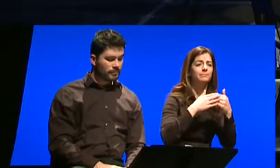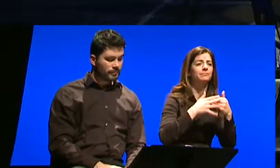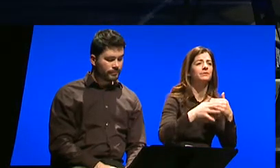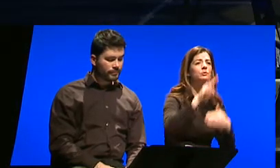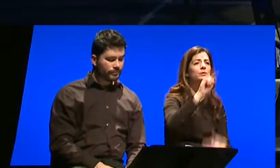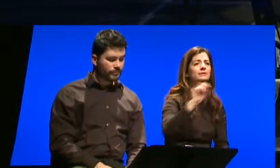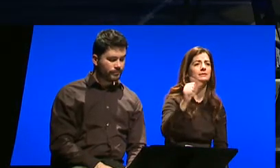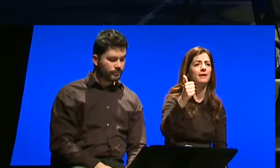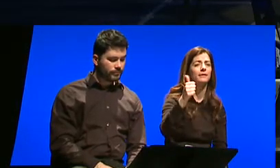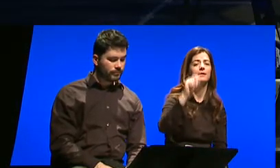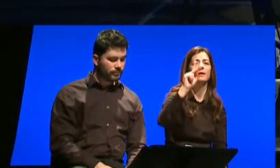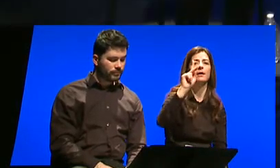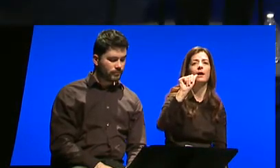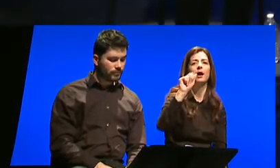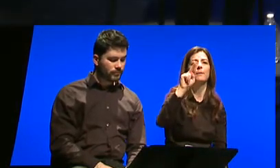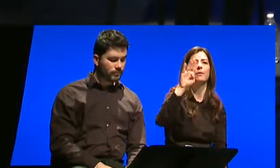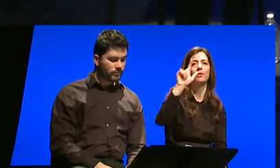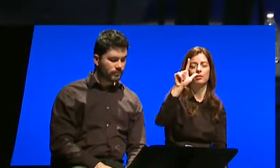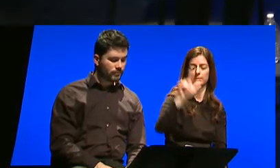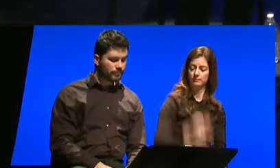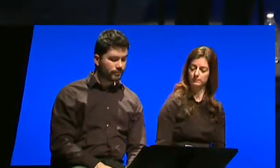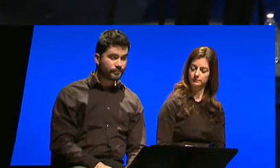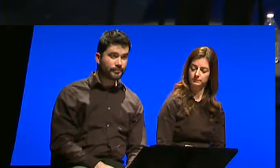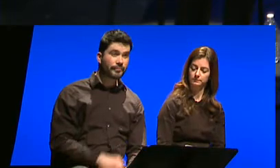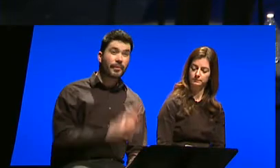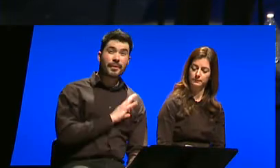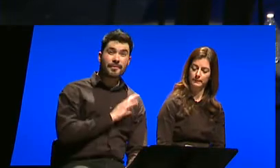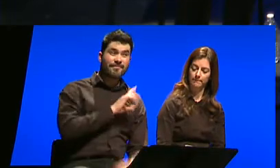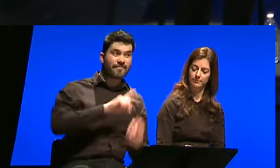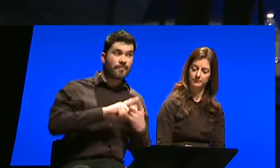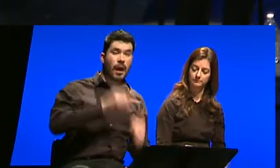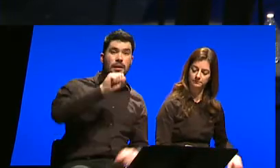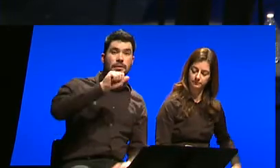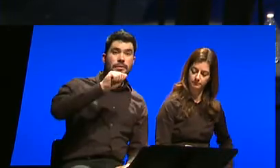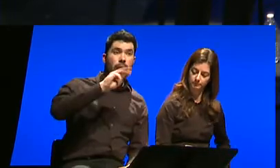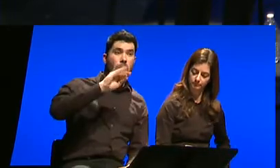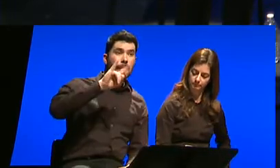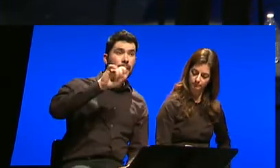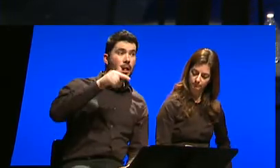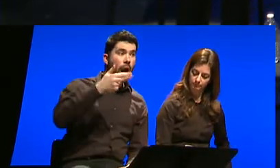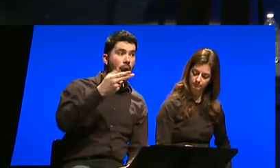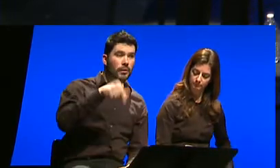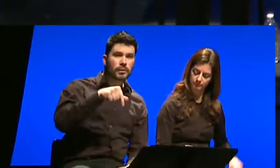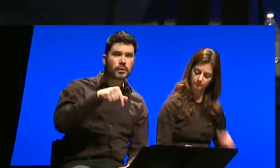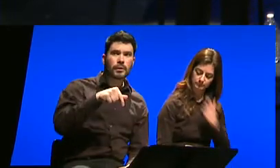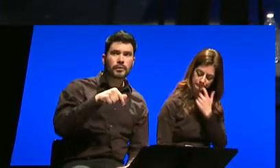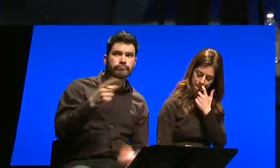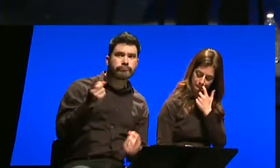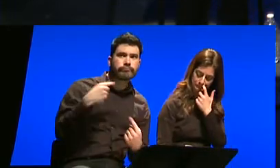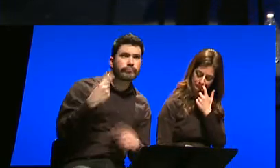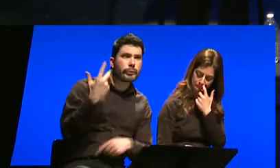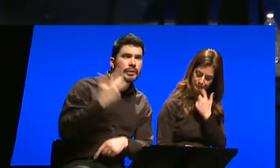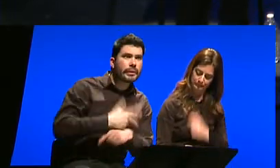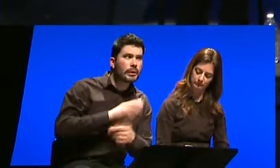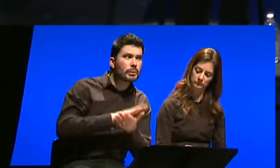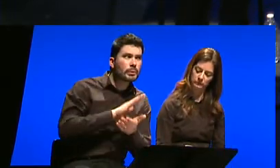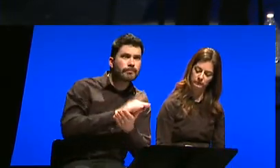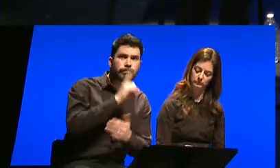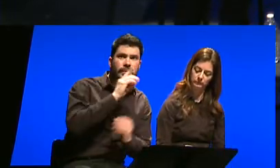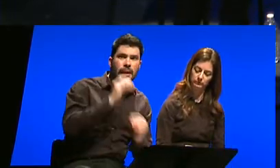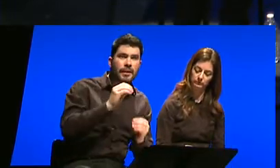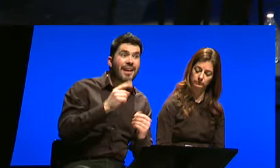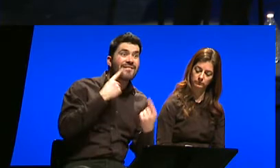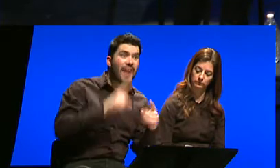2010. Kabul. My friend Samir Haq hasn't come to school for a few days. When he finally shows up, I ask him